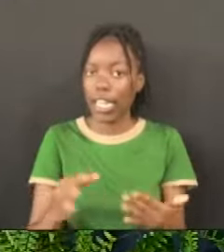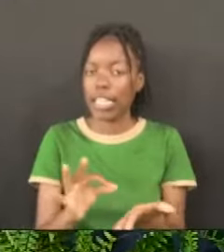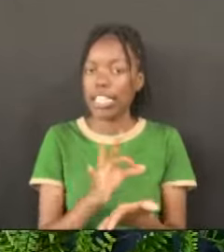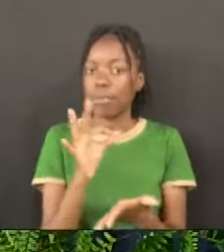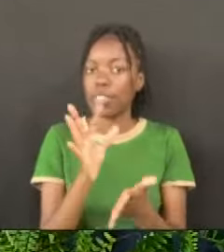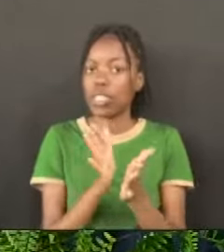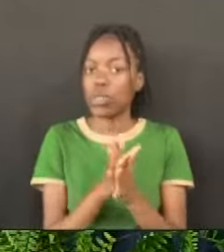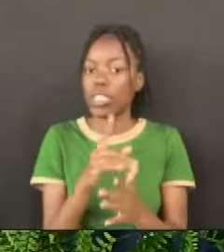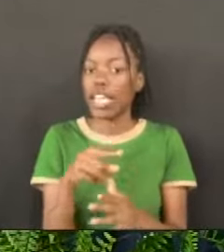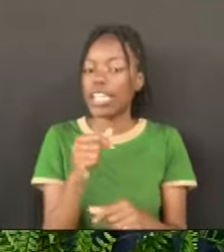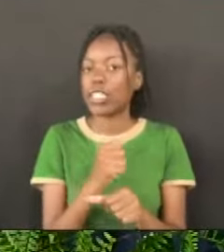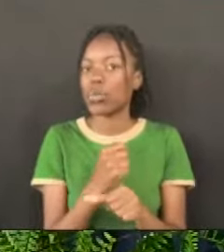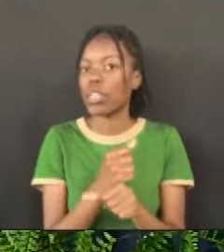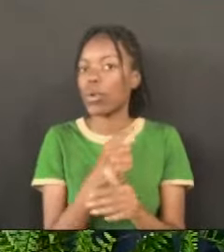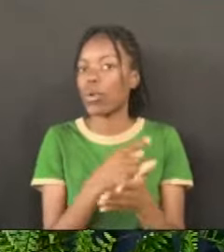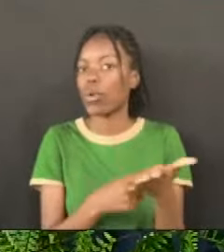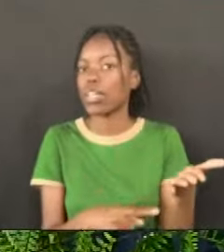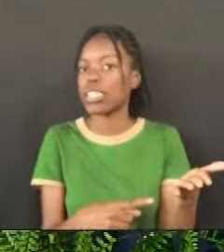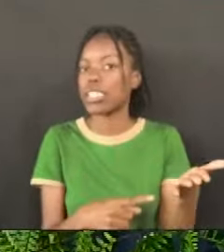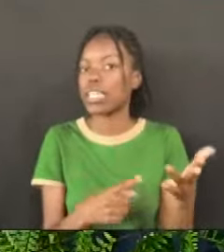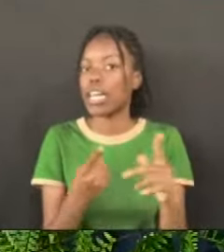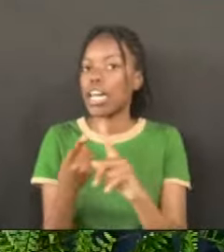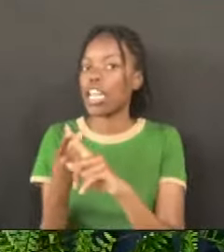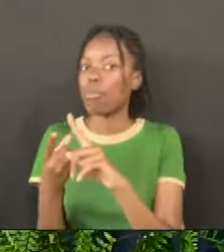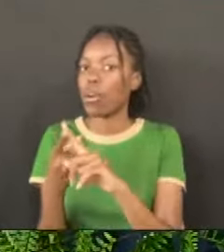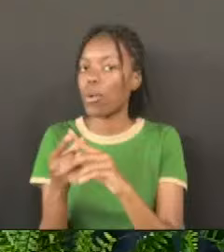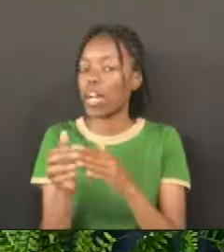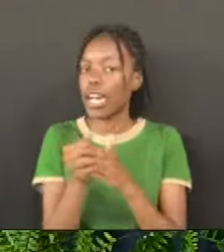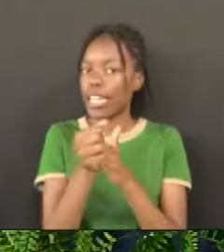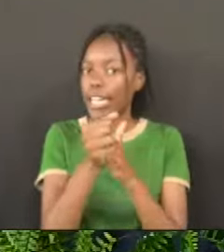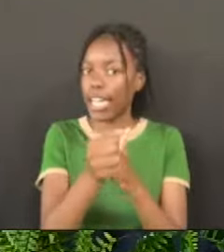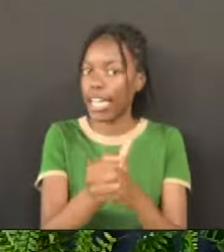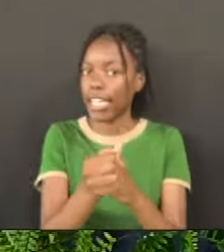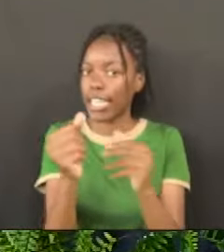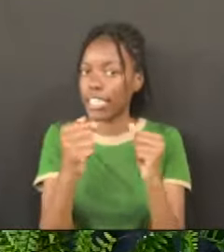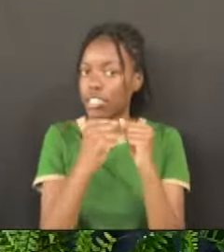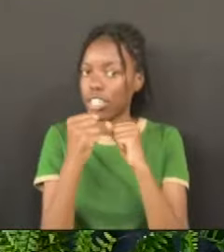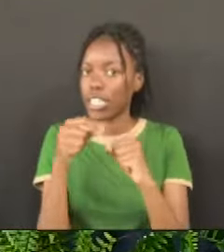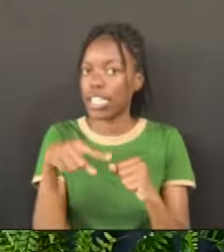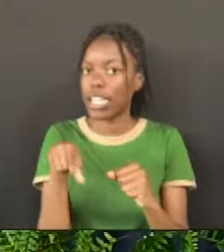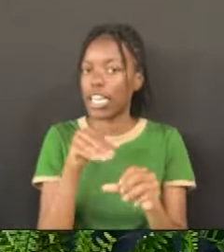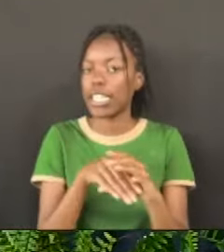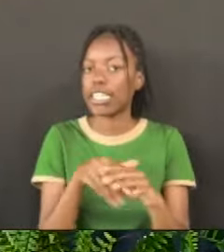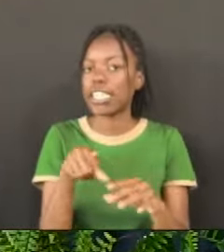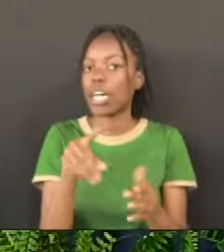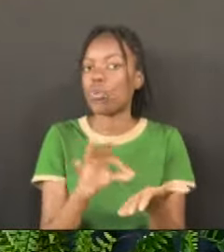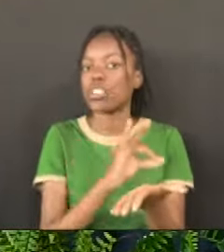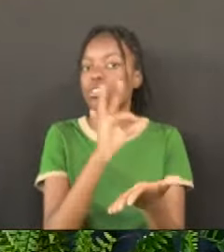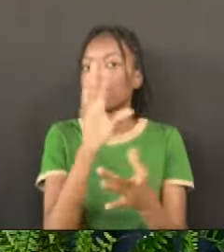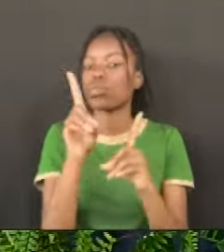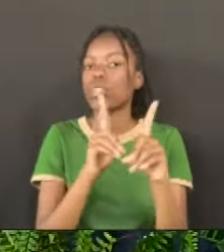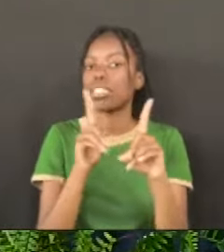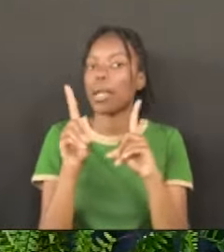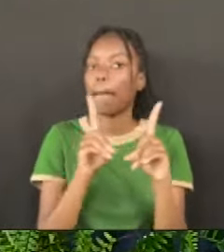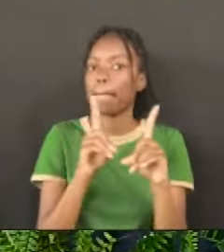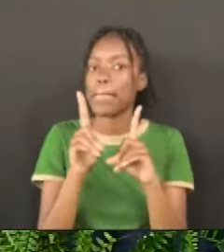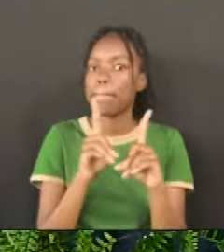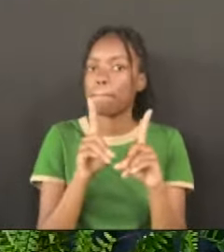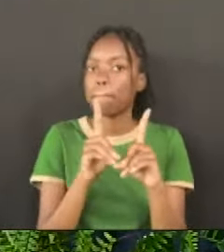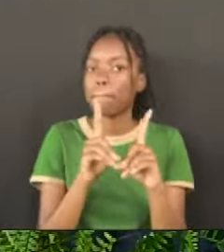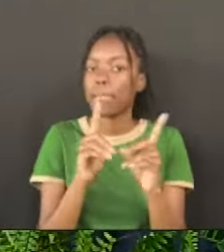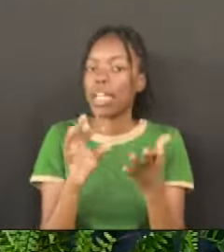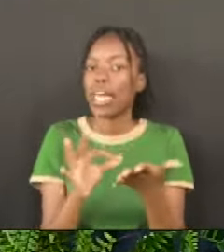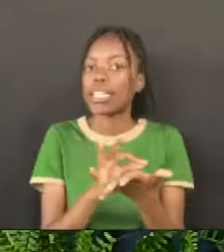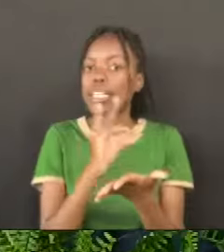what? Number one, guiding and strengthening us in our spiritual journey. The Spirit is with